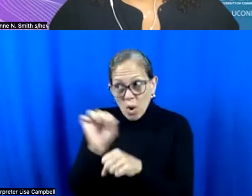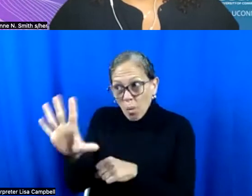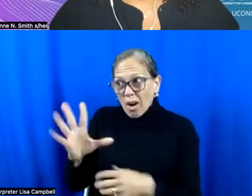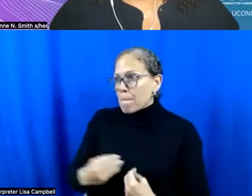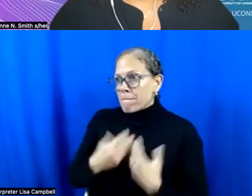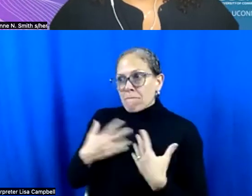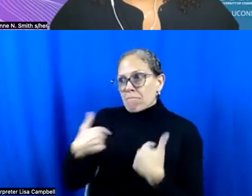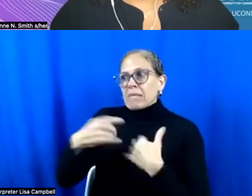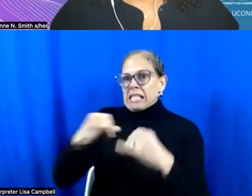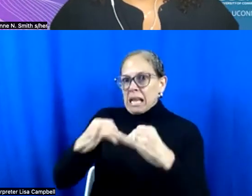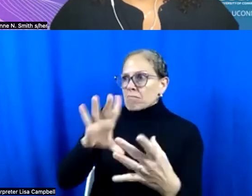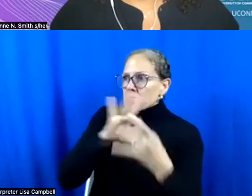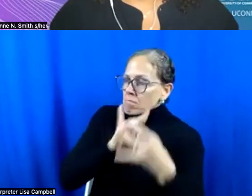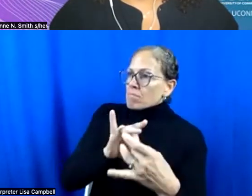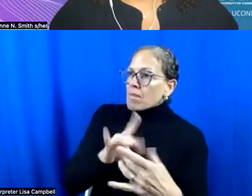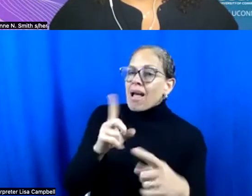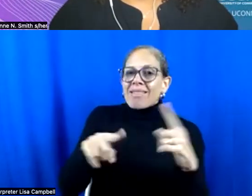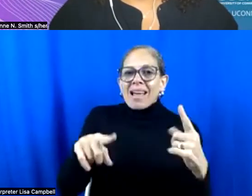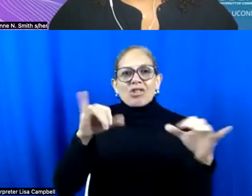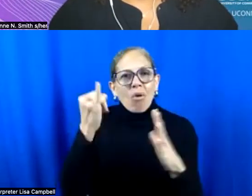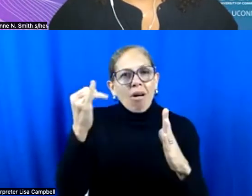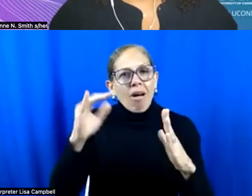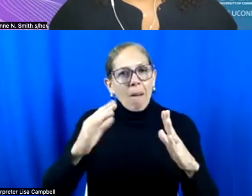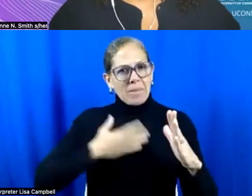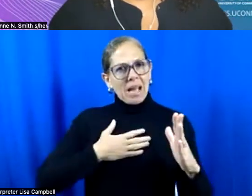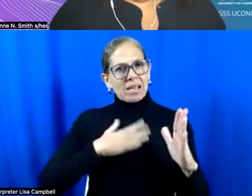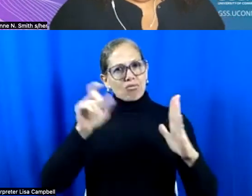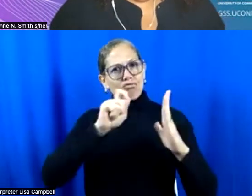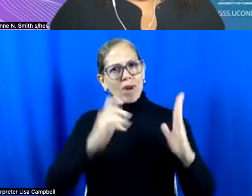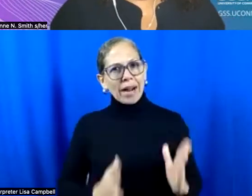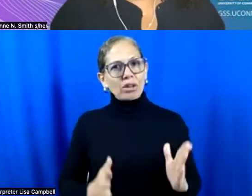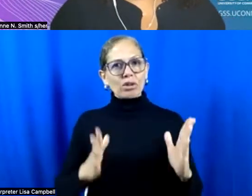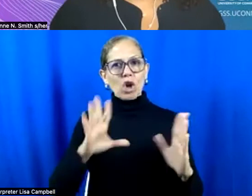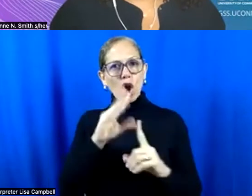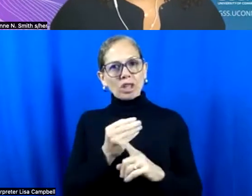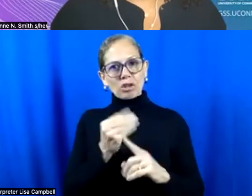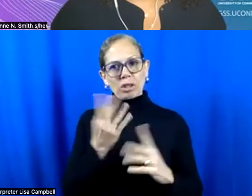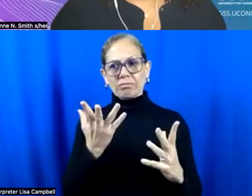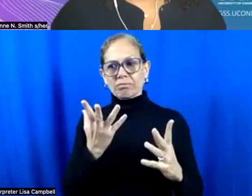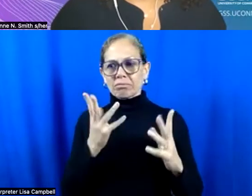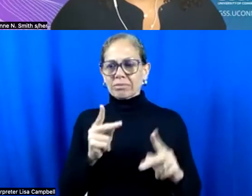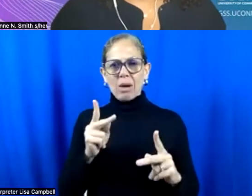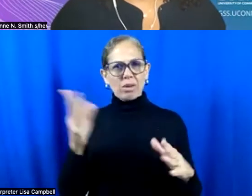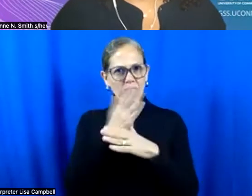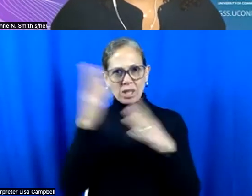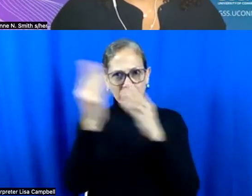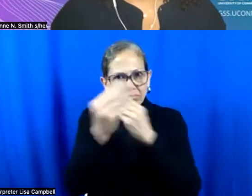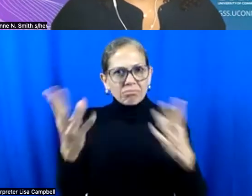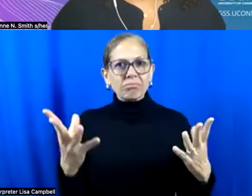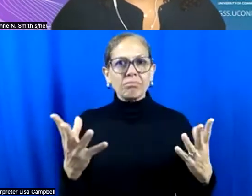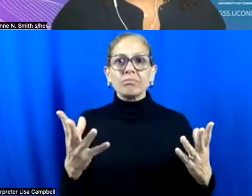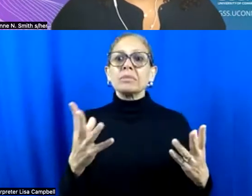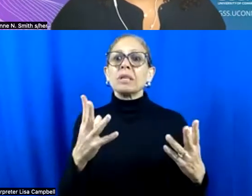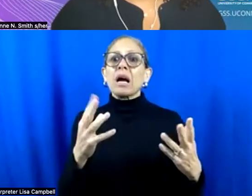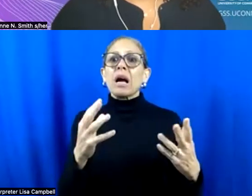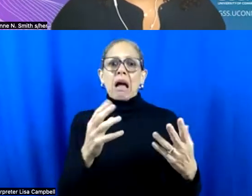And as an artist, cultural worker, like to be able to share the message, right? So that I'm home, or